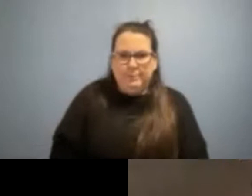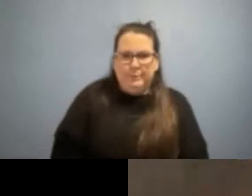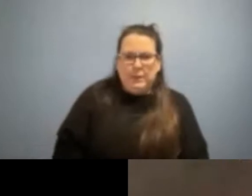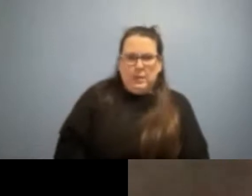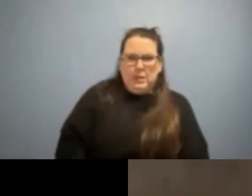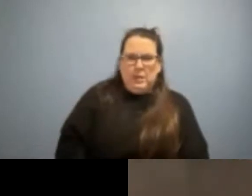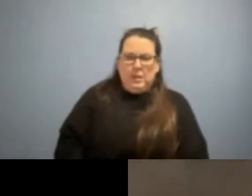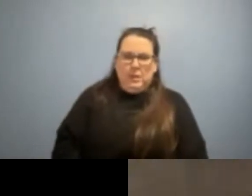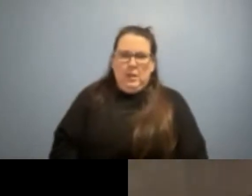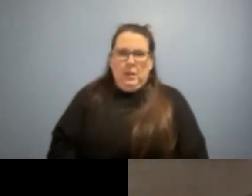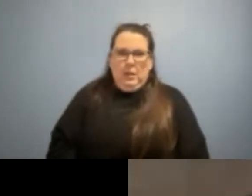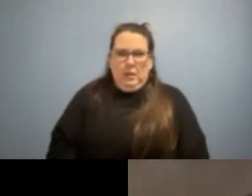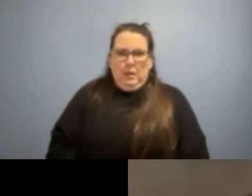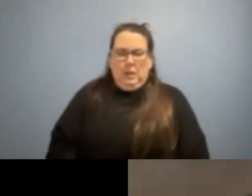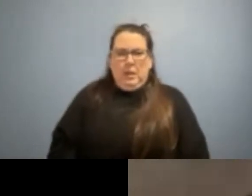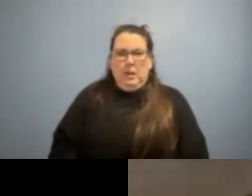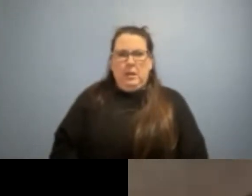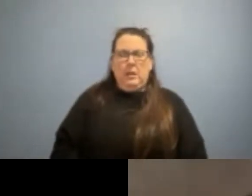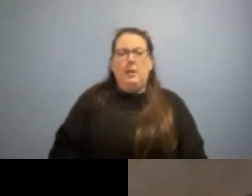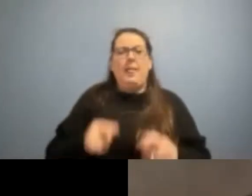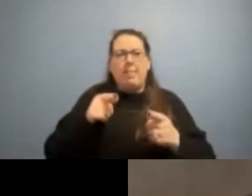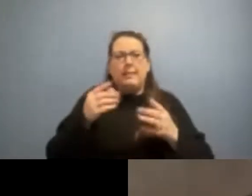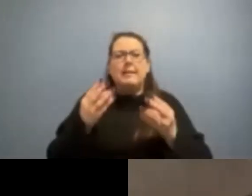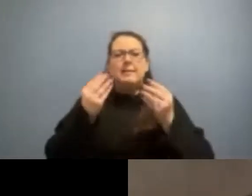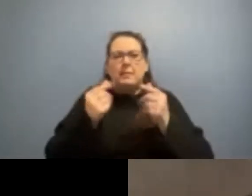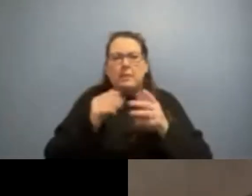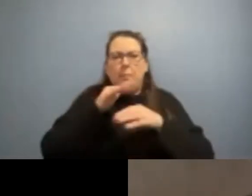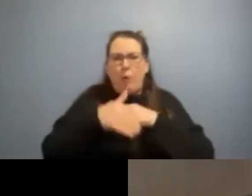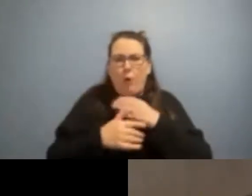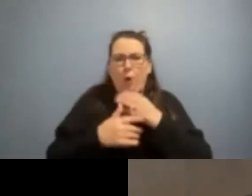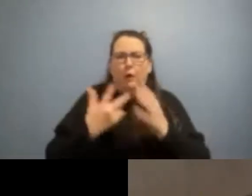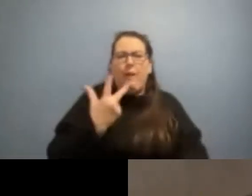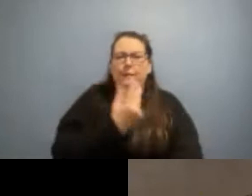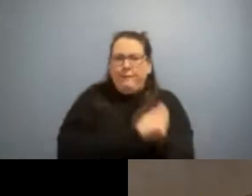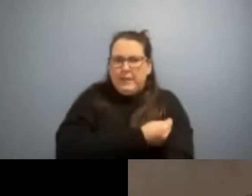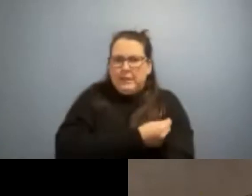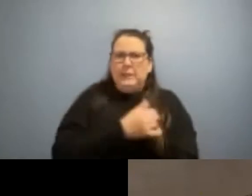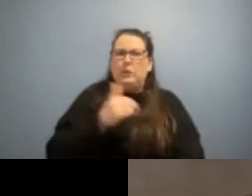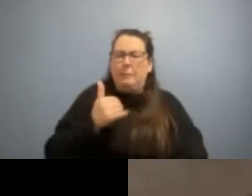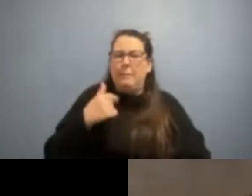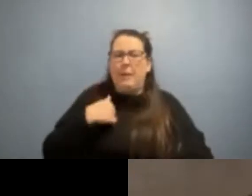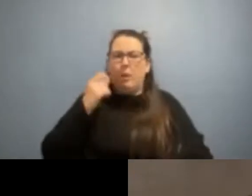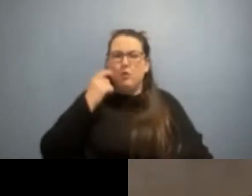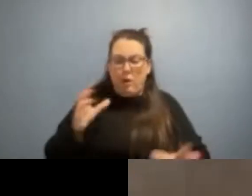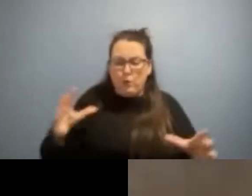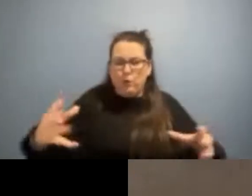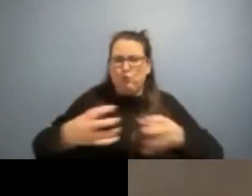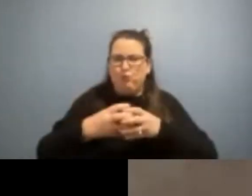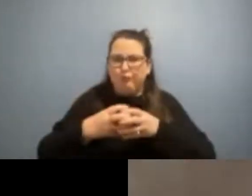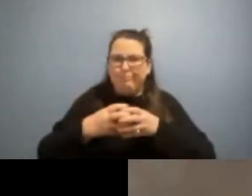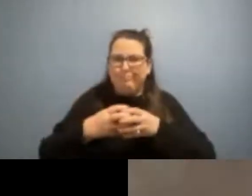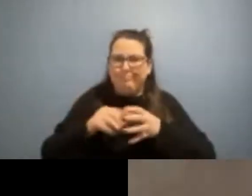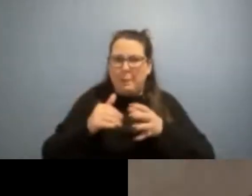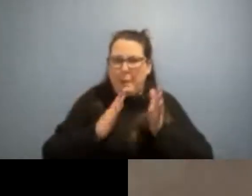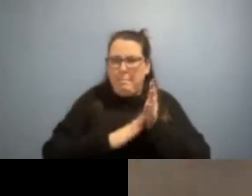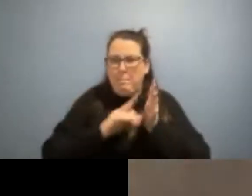There's a couple here about vaccinations, so I might try and group them together if that's okay, and I'll ask Mohammed to answer them. So one of them is, when do we foresee